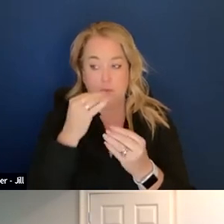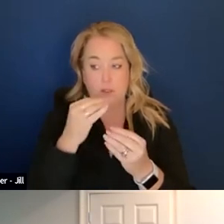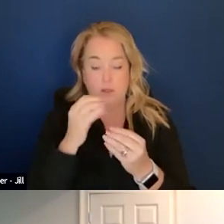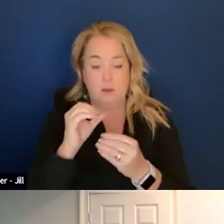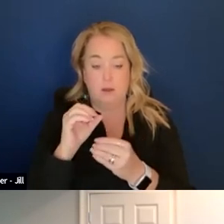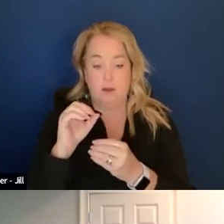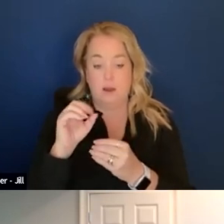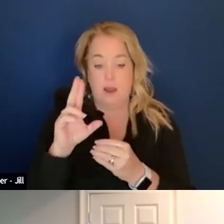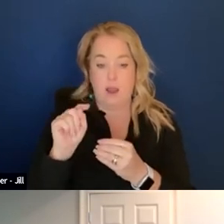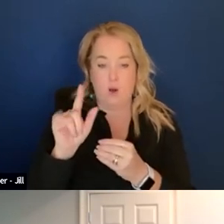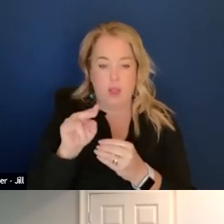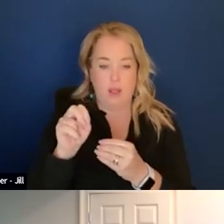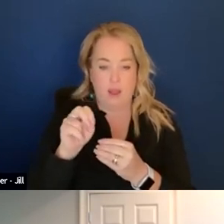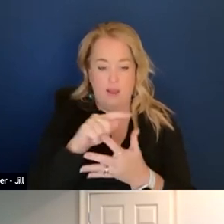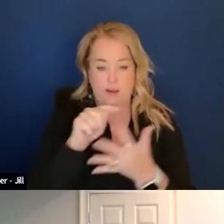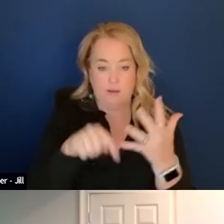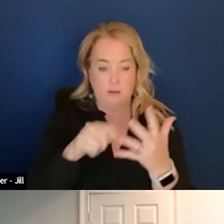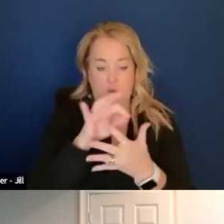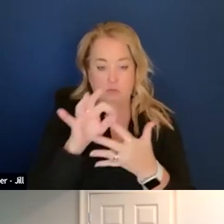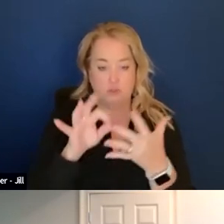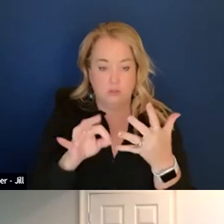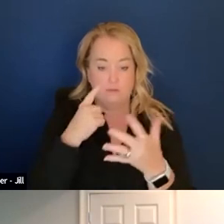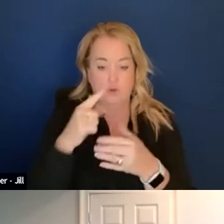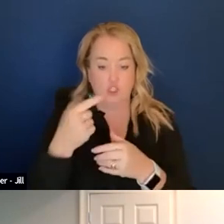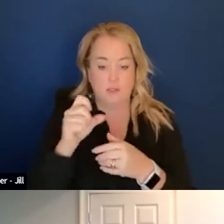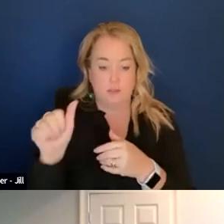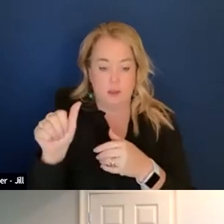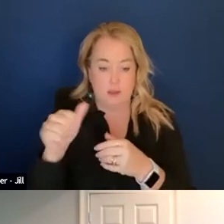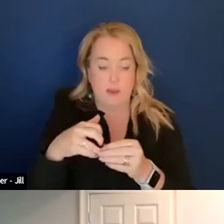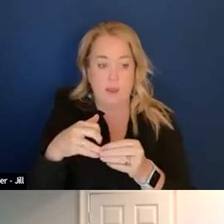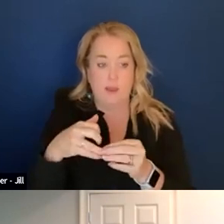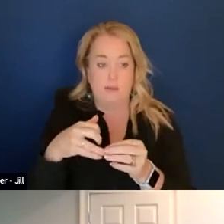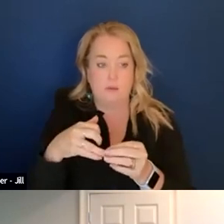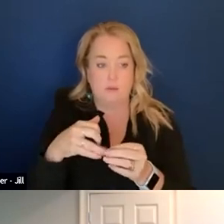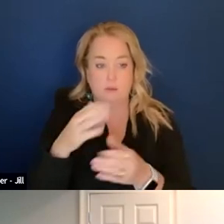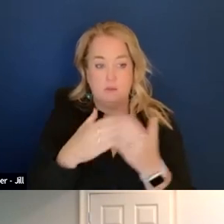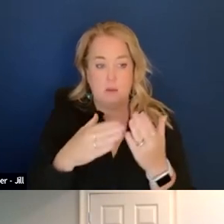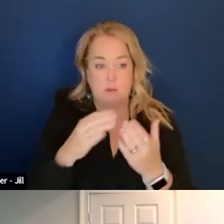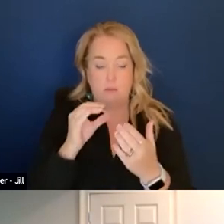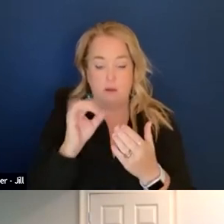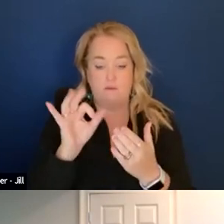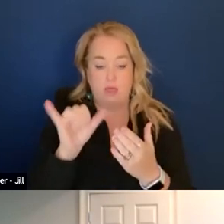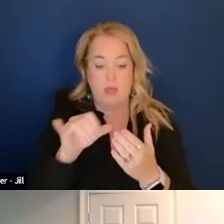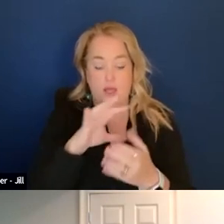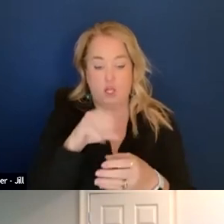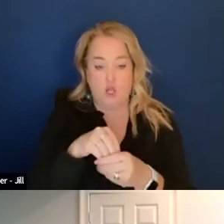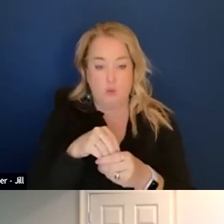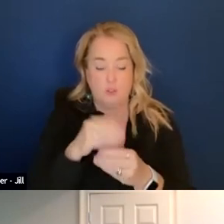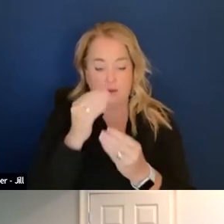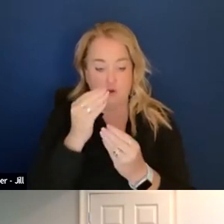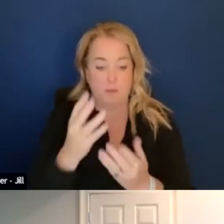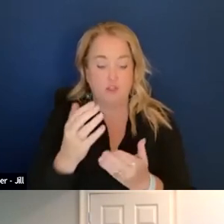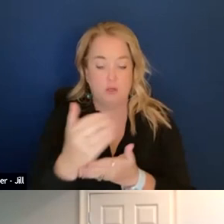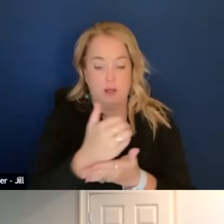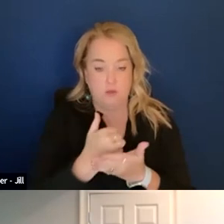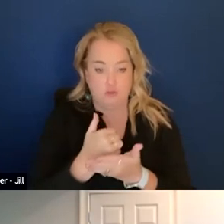outlining the options for GSA, that some of that includes kind of information